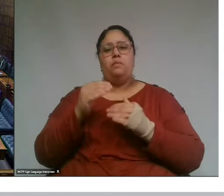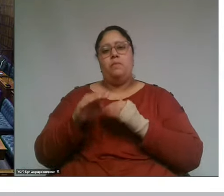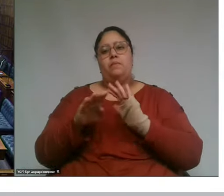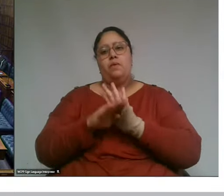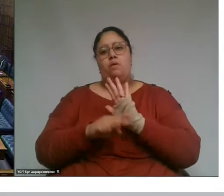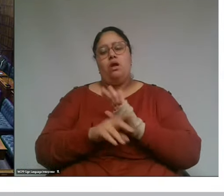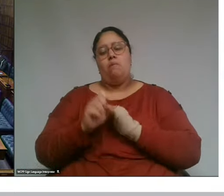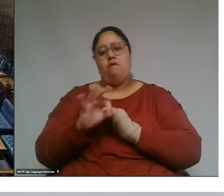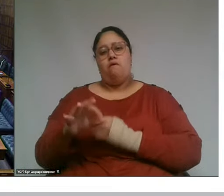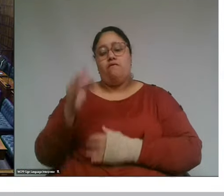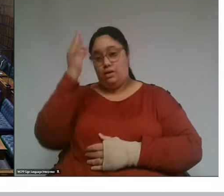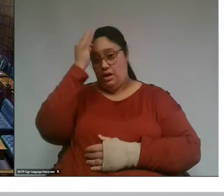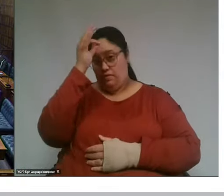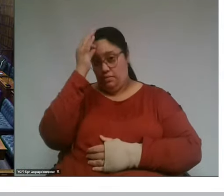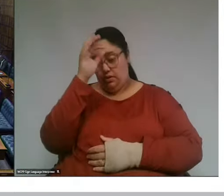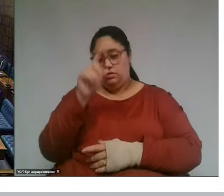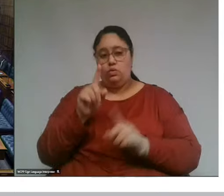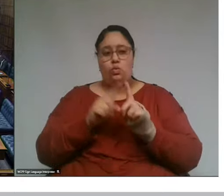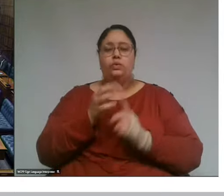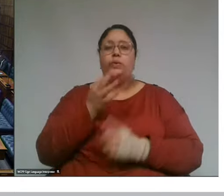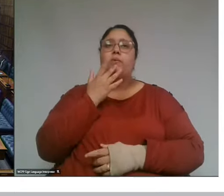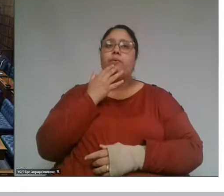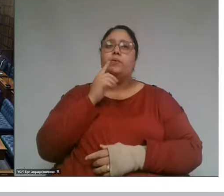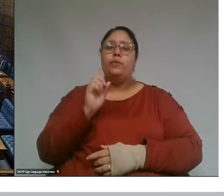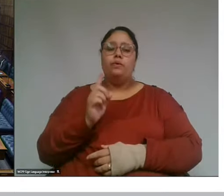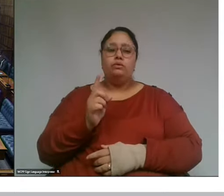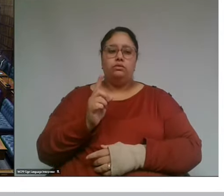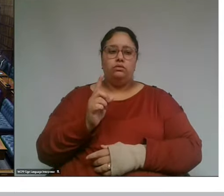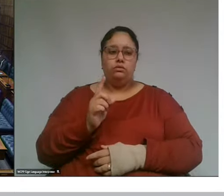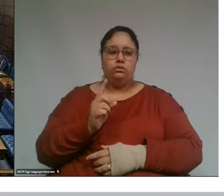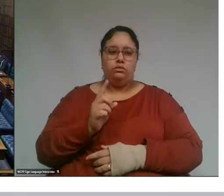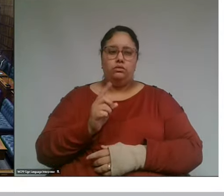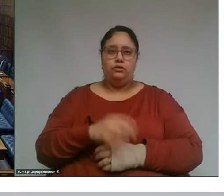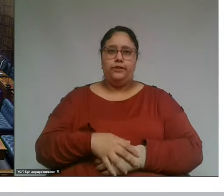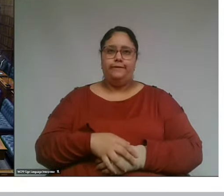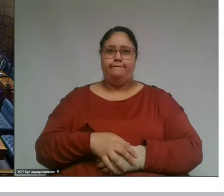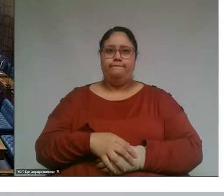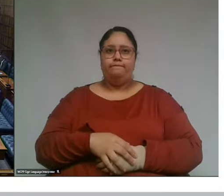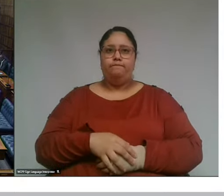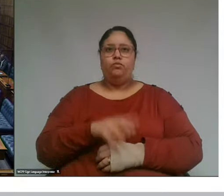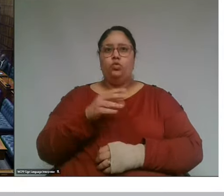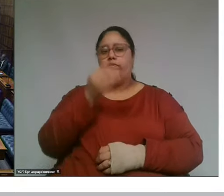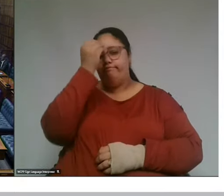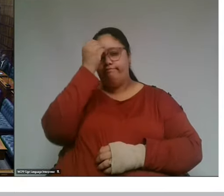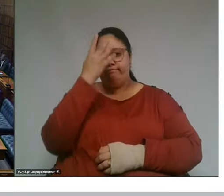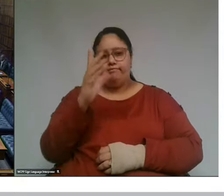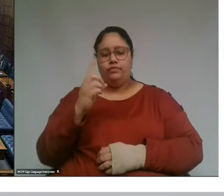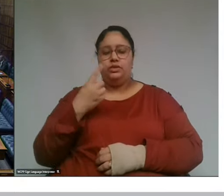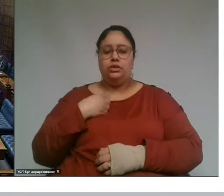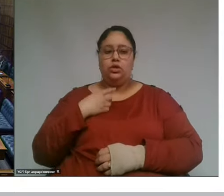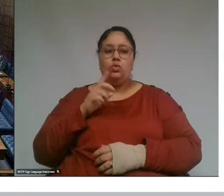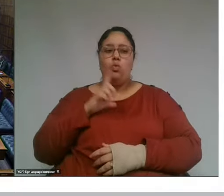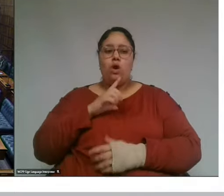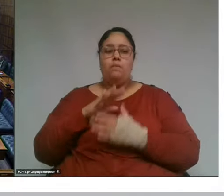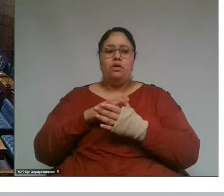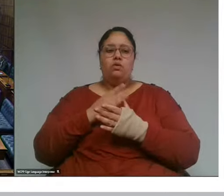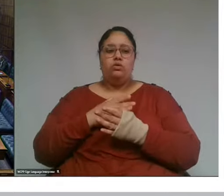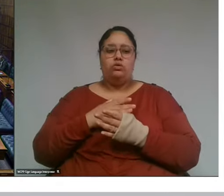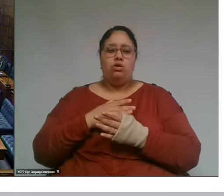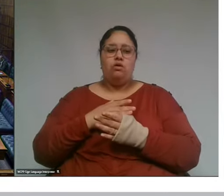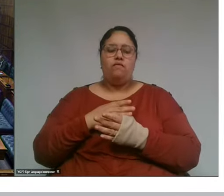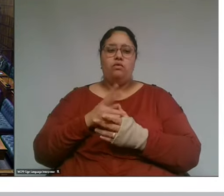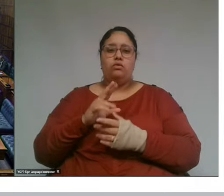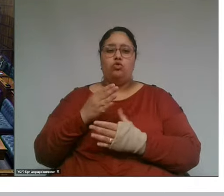government and what risk then it is as you indicate there that due to the uncertainty because